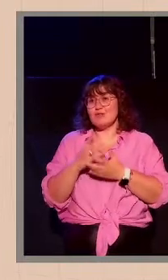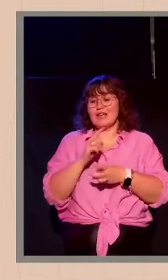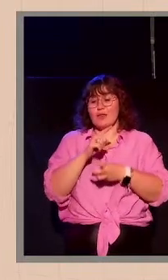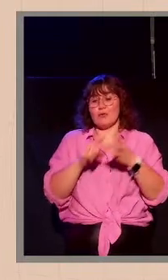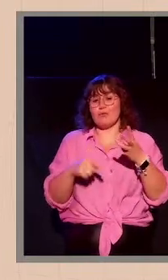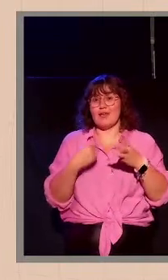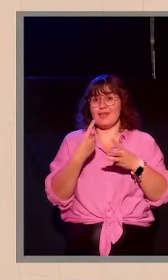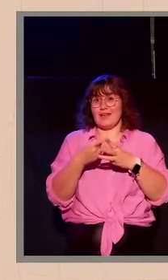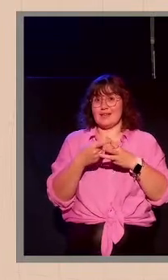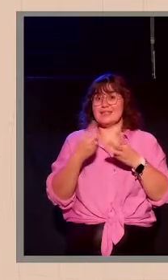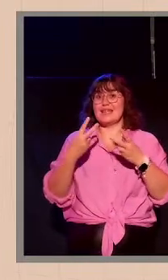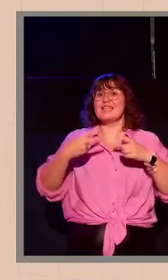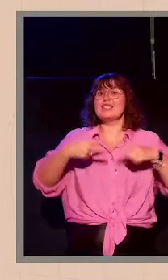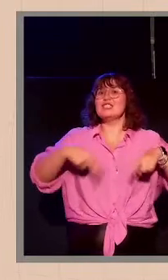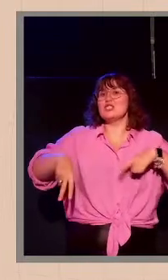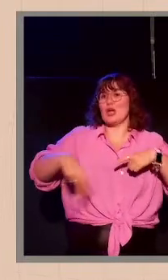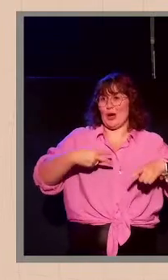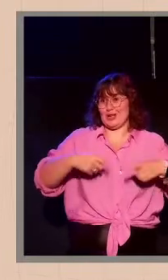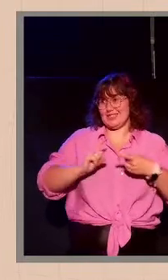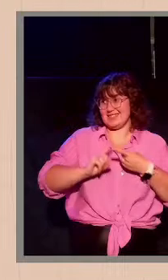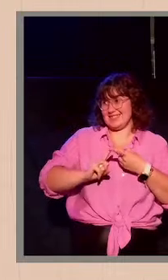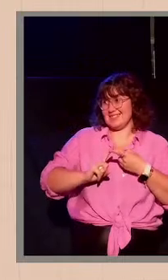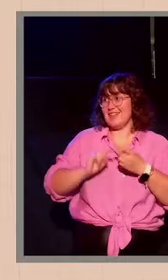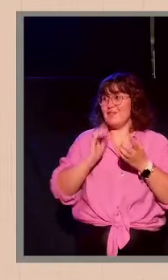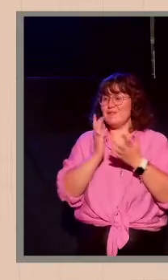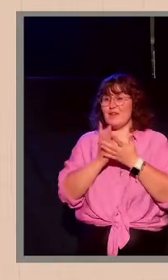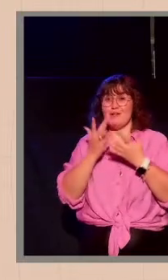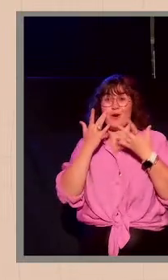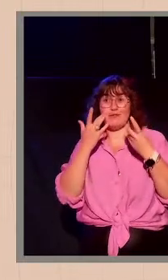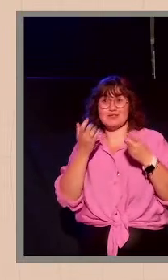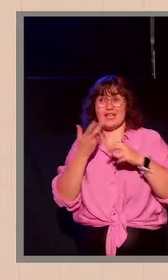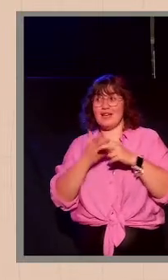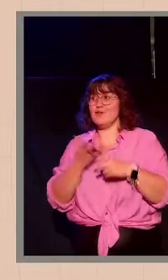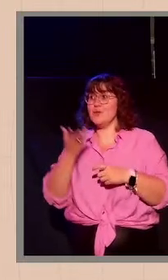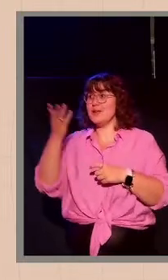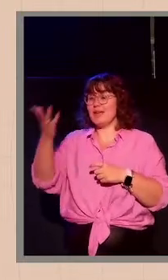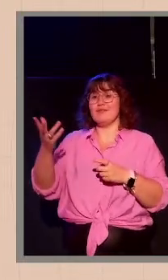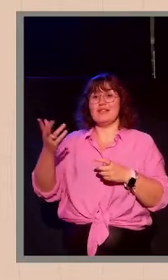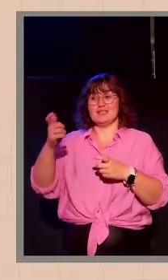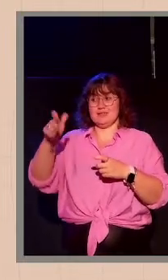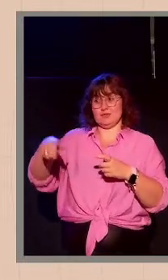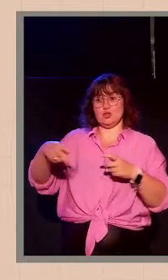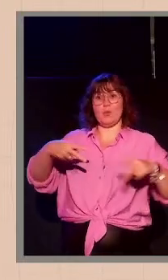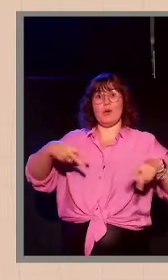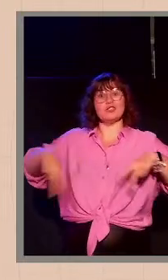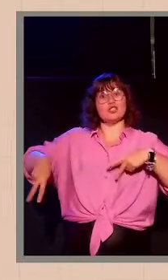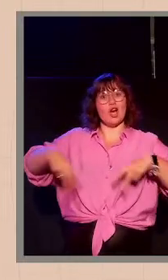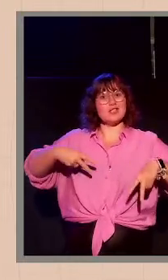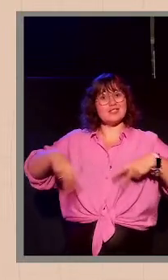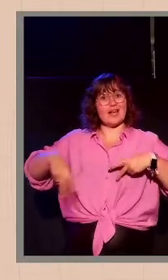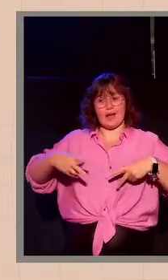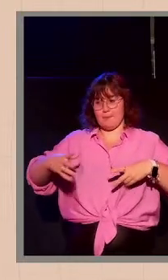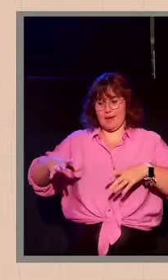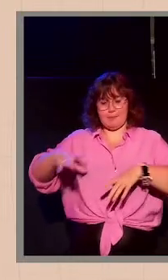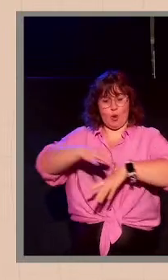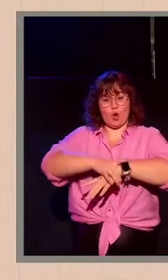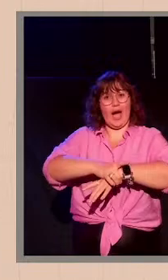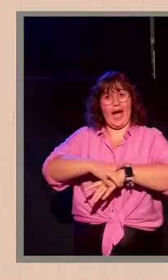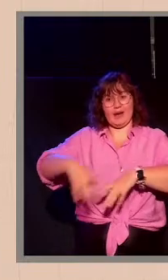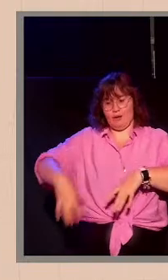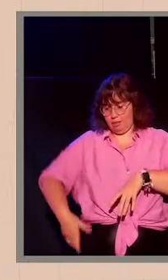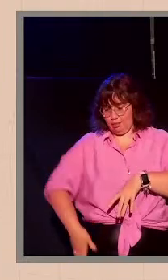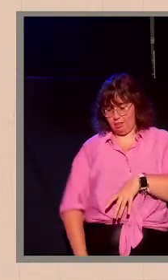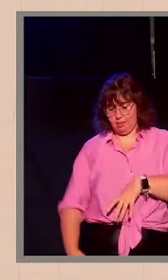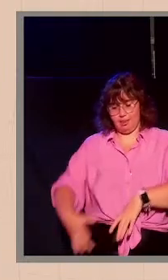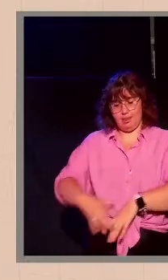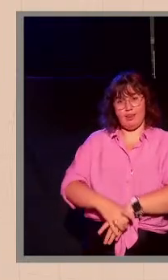first thing is dance, which is a very obvious thing. So if you give this to a dancer, they'll immediately put it on their ankle, is the first thing they'll